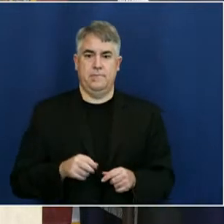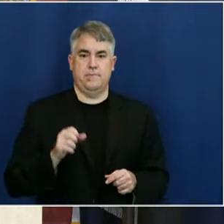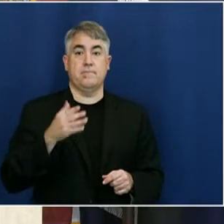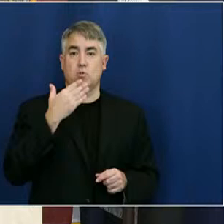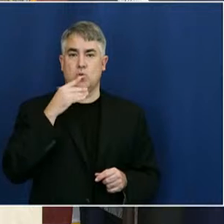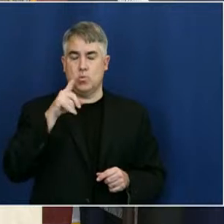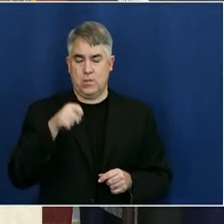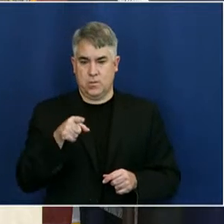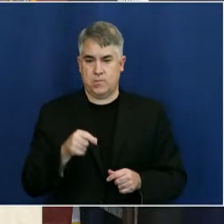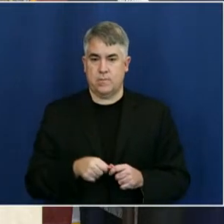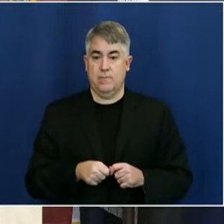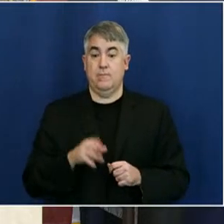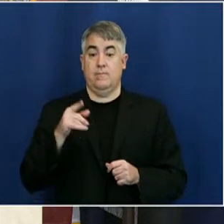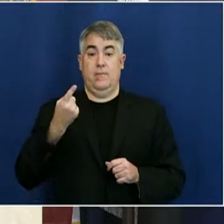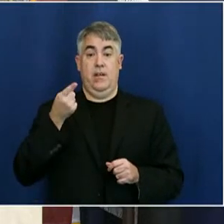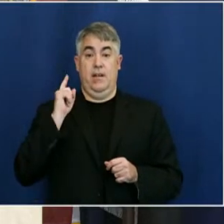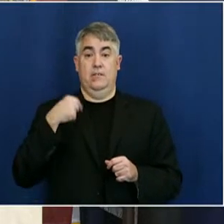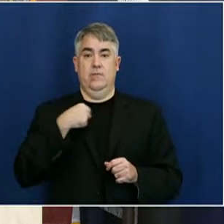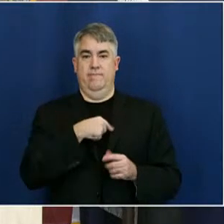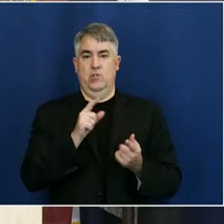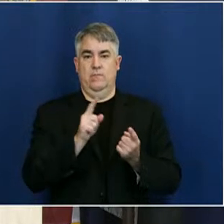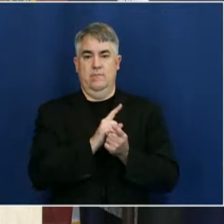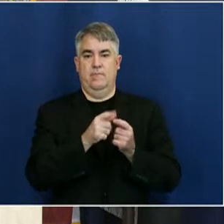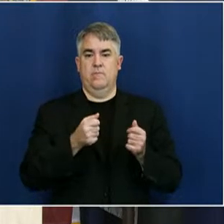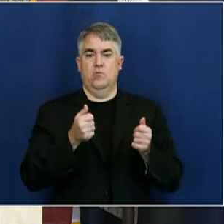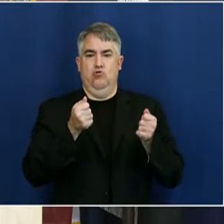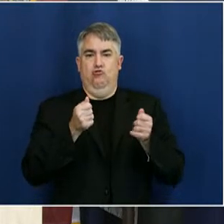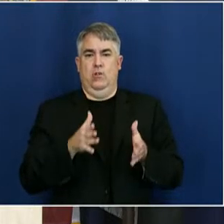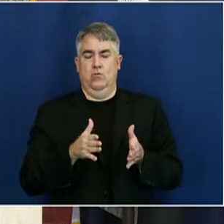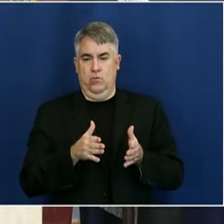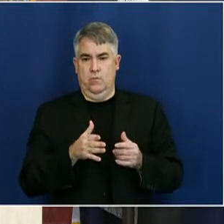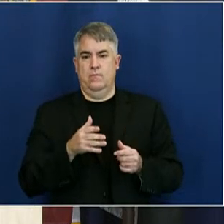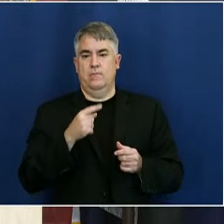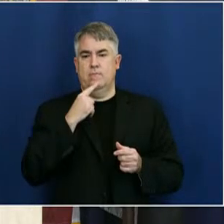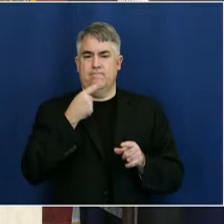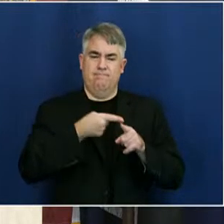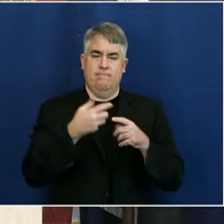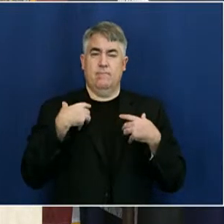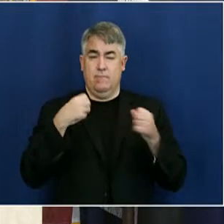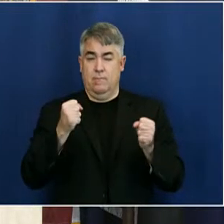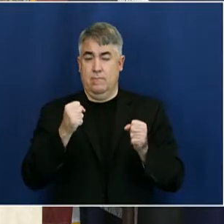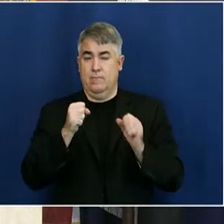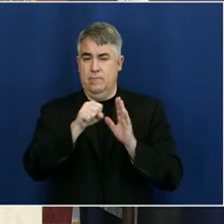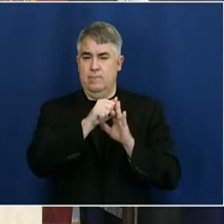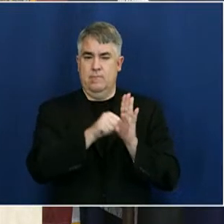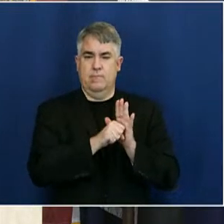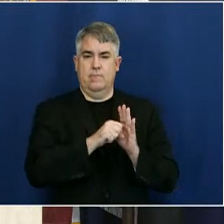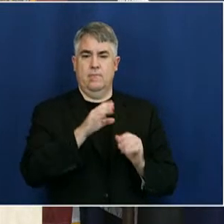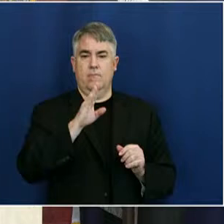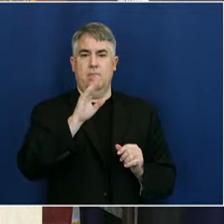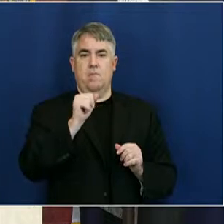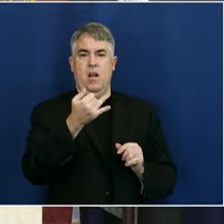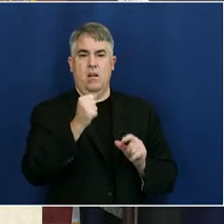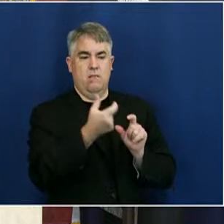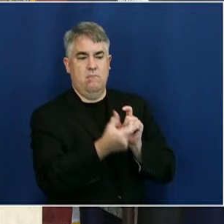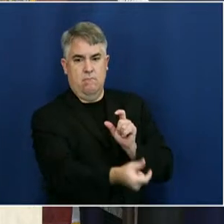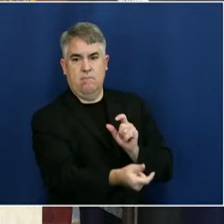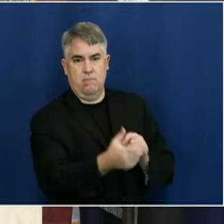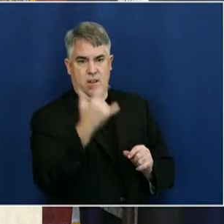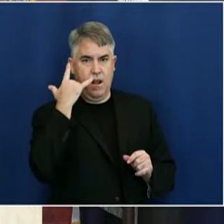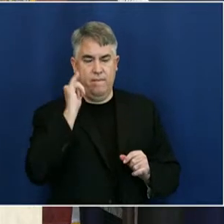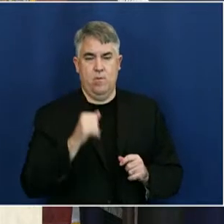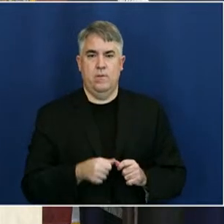also met with the Director of Health for the state of Baja California, and we understand